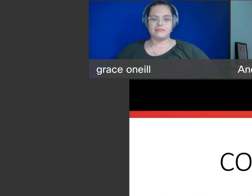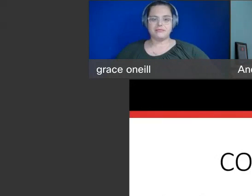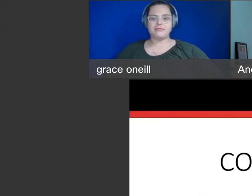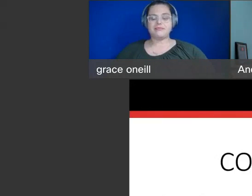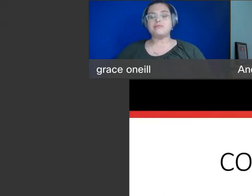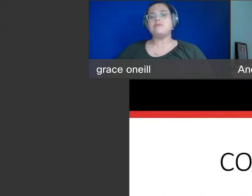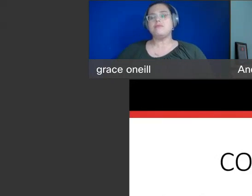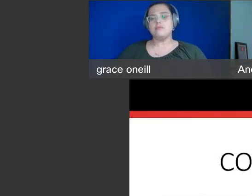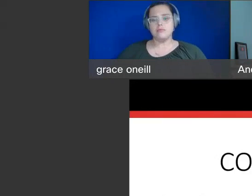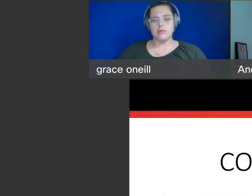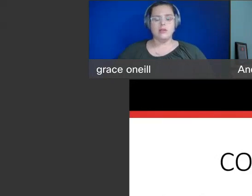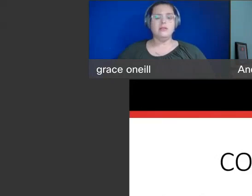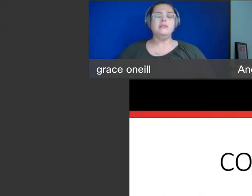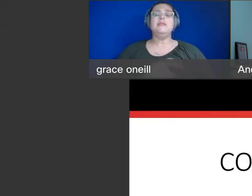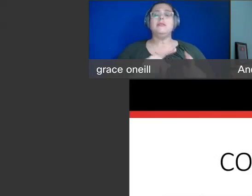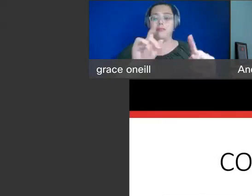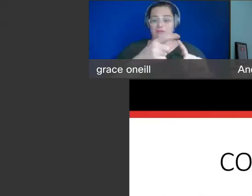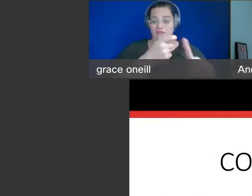no vaccination at all.